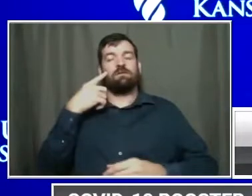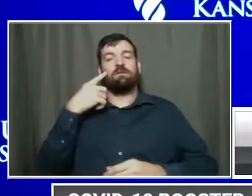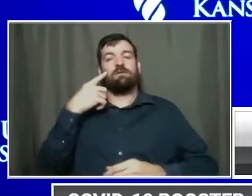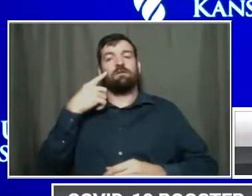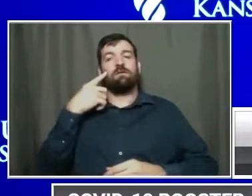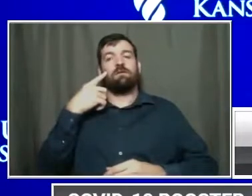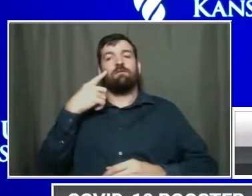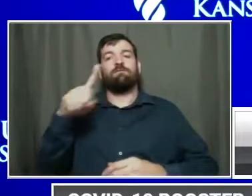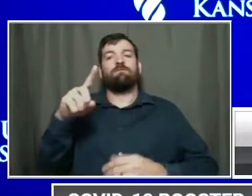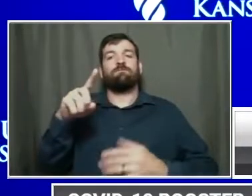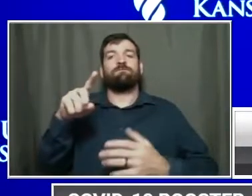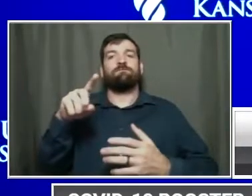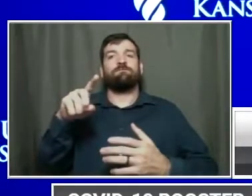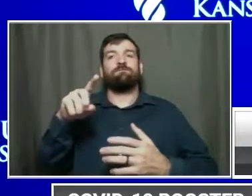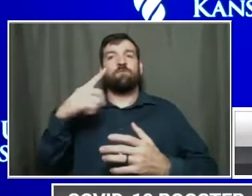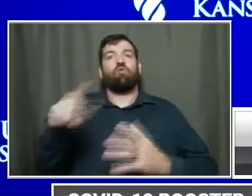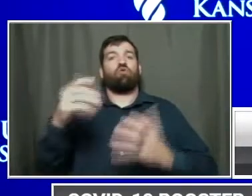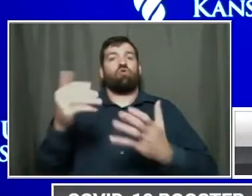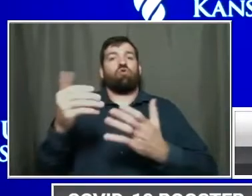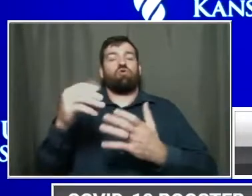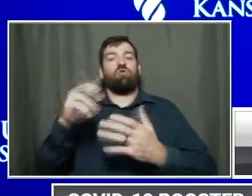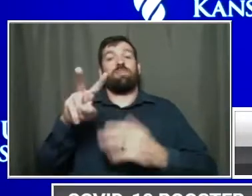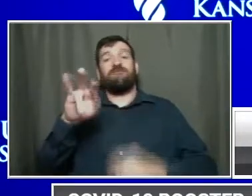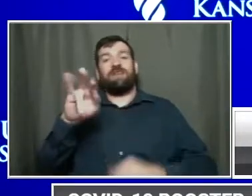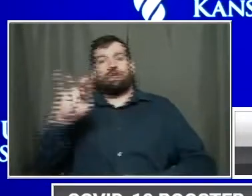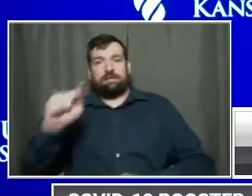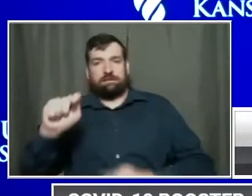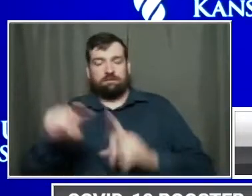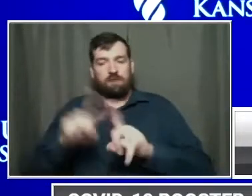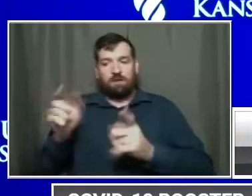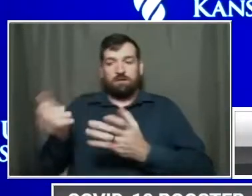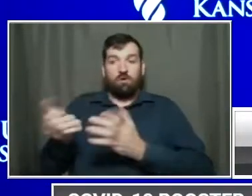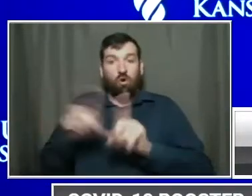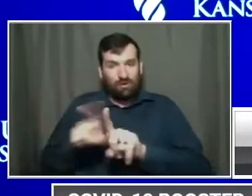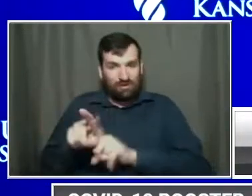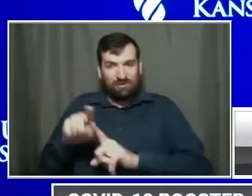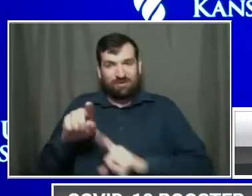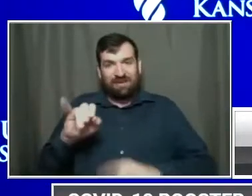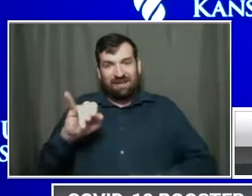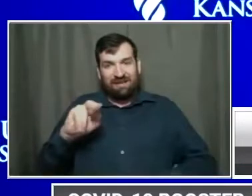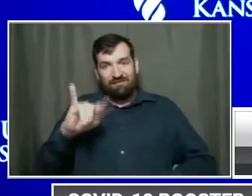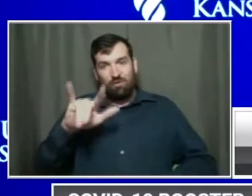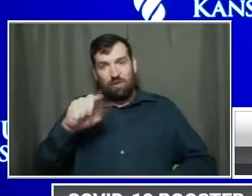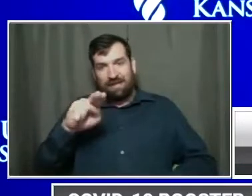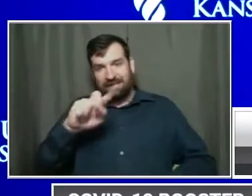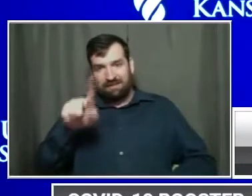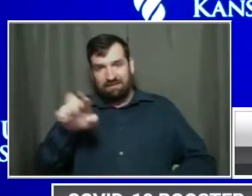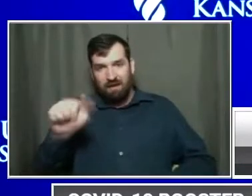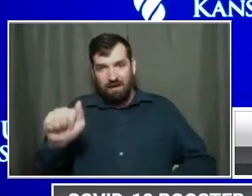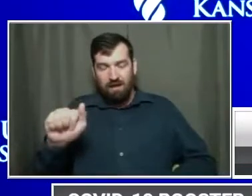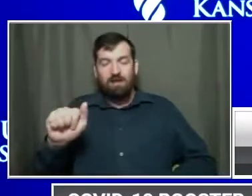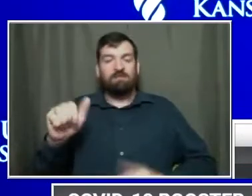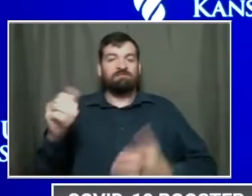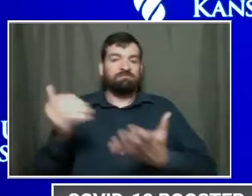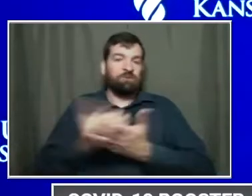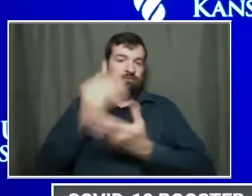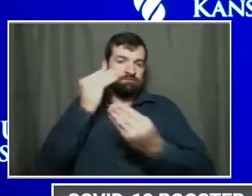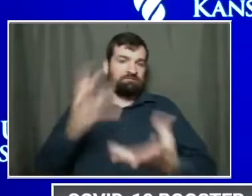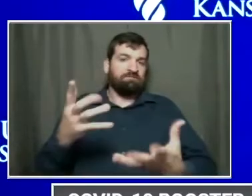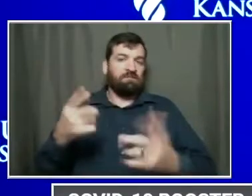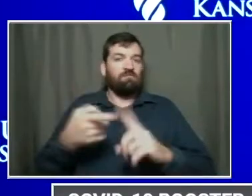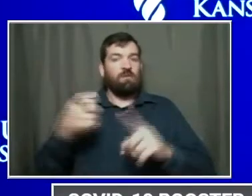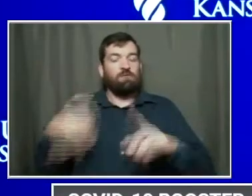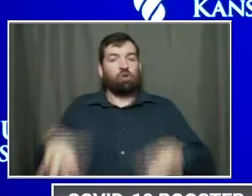definitely move forward with that. The other thing, is influenza. We're getting close to influenza season. We know data coming out of Australia shows that they've had a